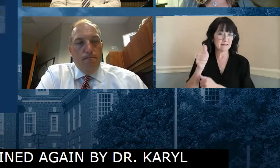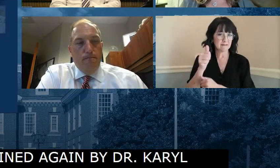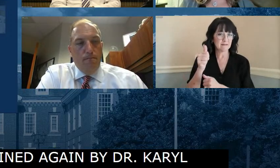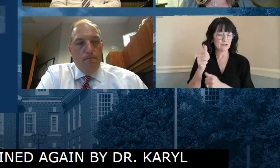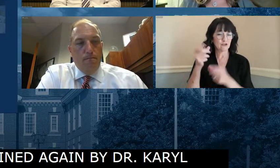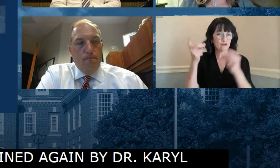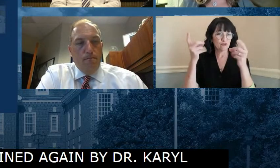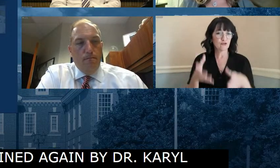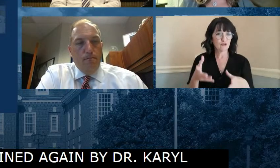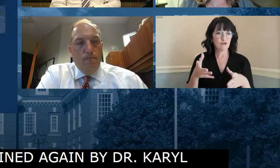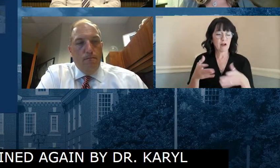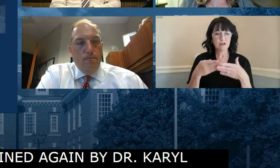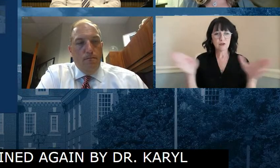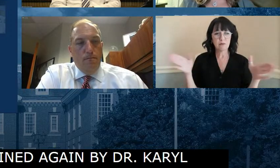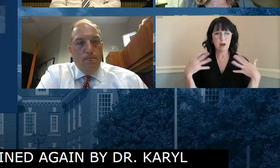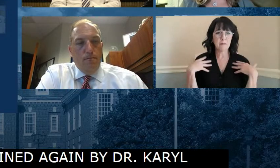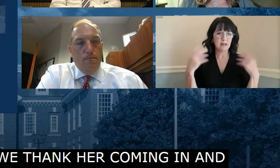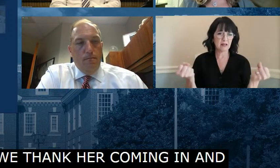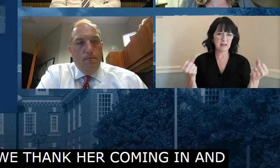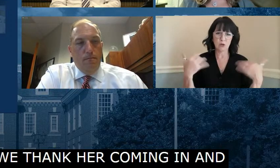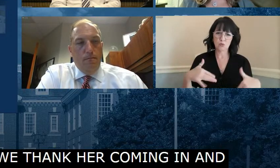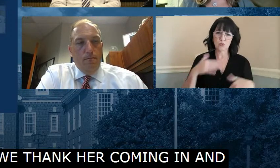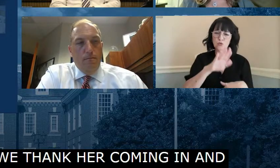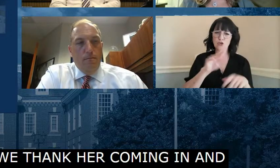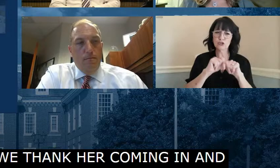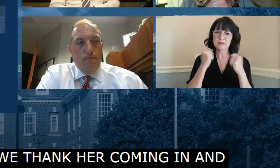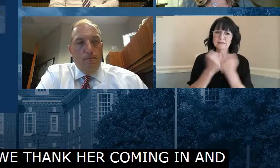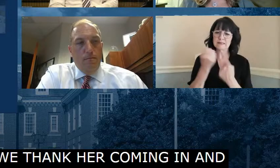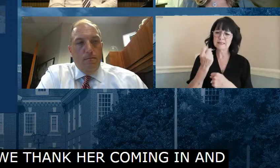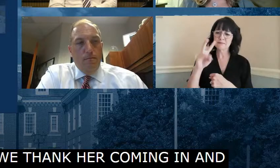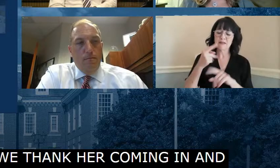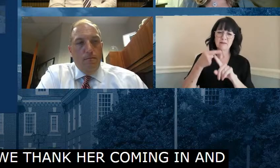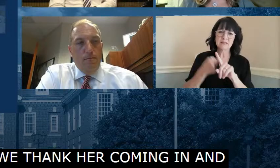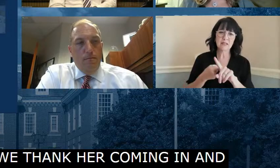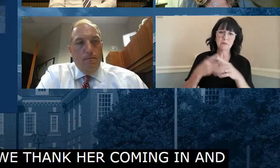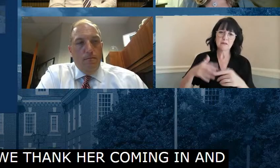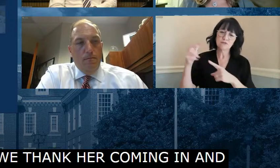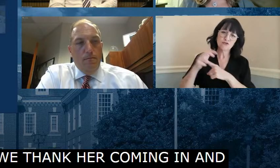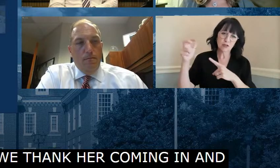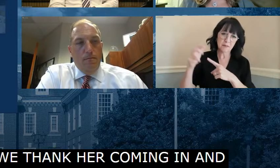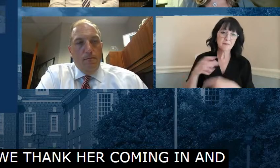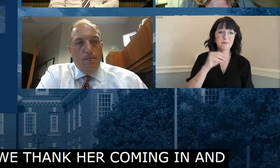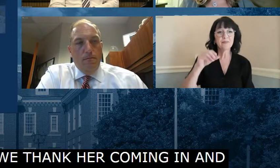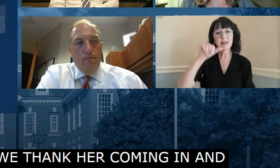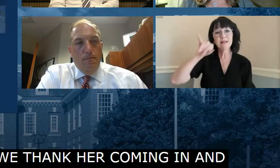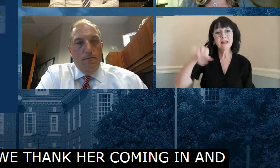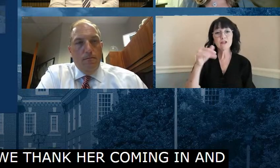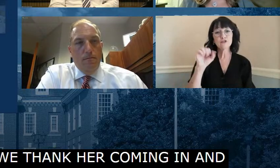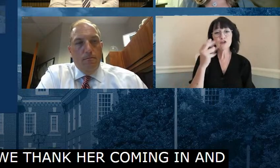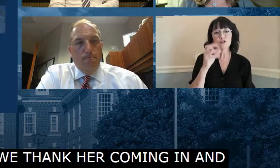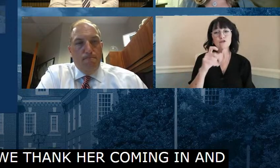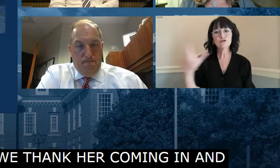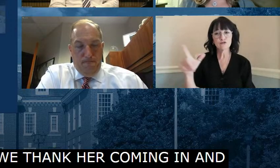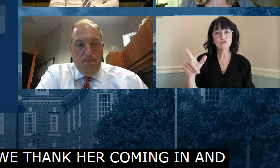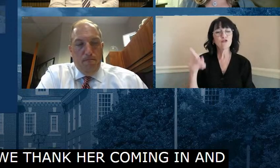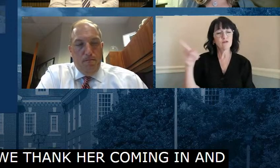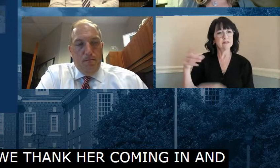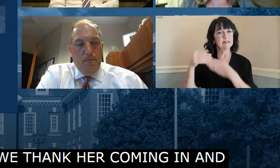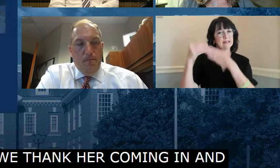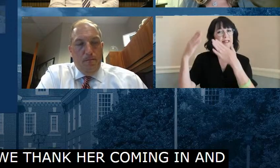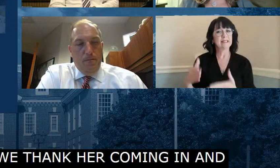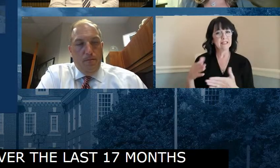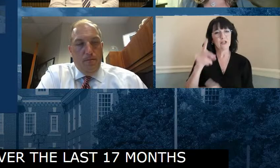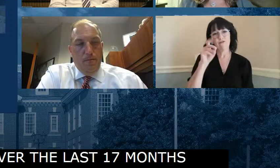of her team over the last 17 months, and AJ Shaw, heading up our Delaware Emergency Management Agency